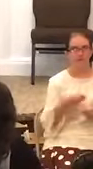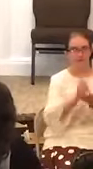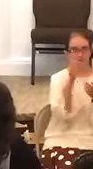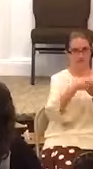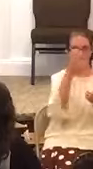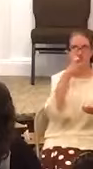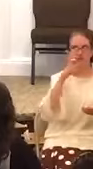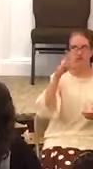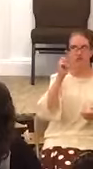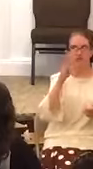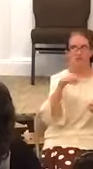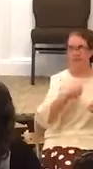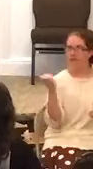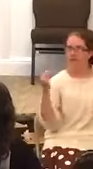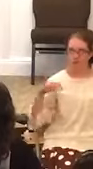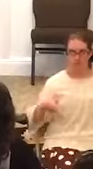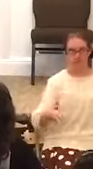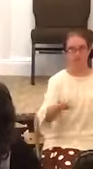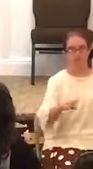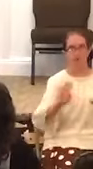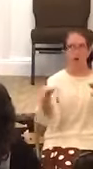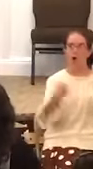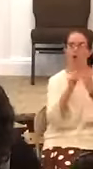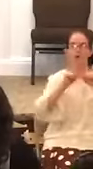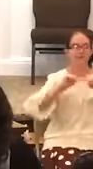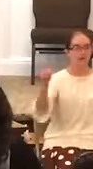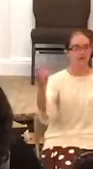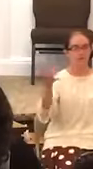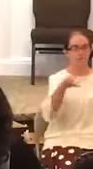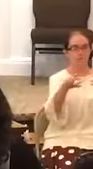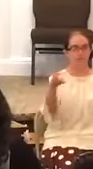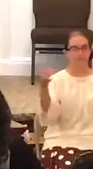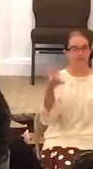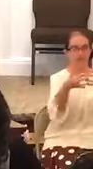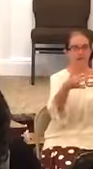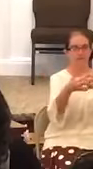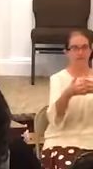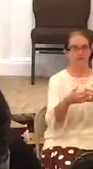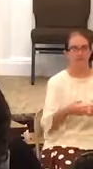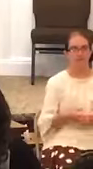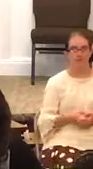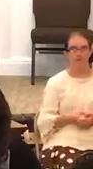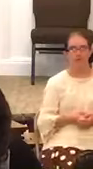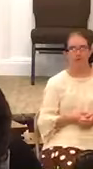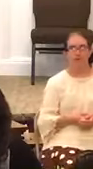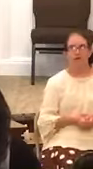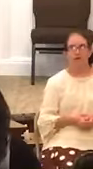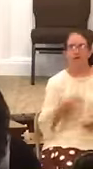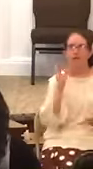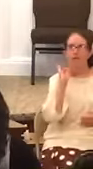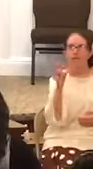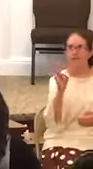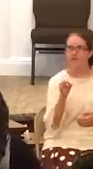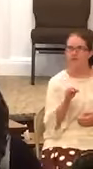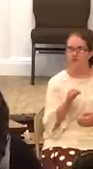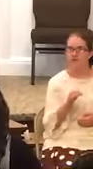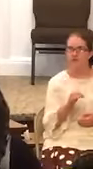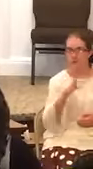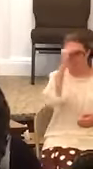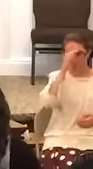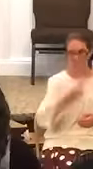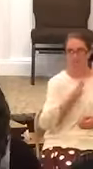and screamed and rebelled and went the other direction, that's a totally different ballgame. Amen. So when I preach to you